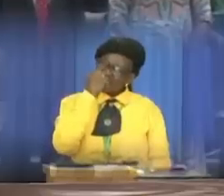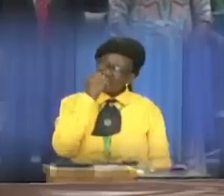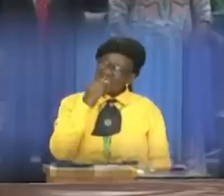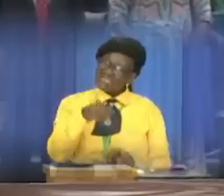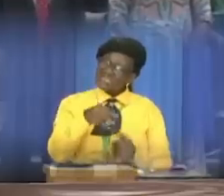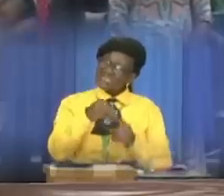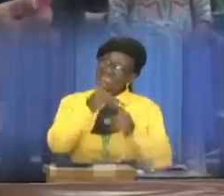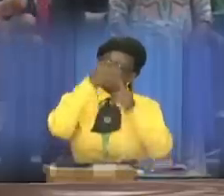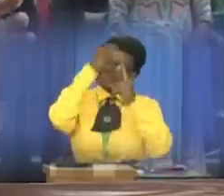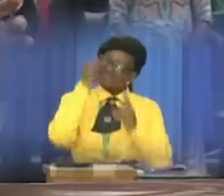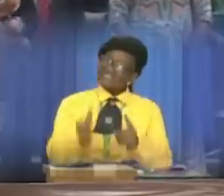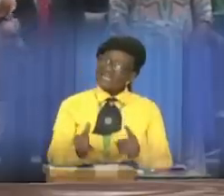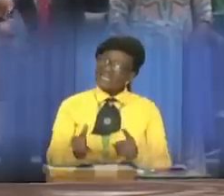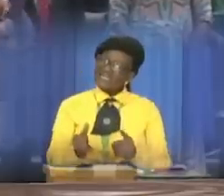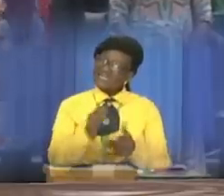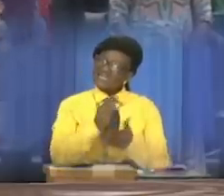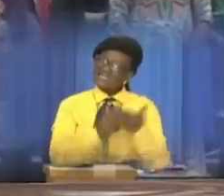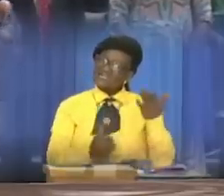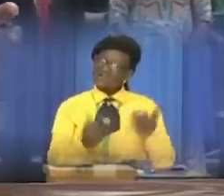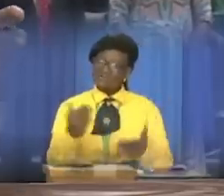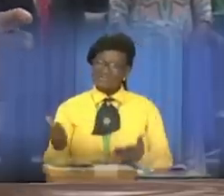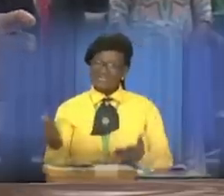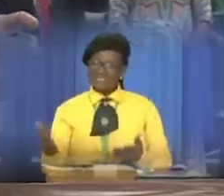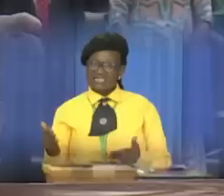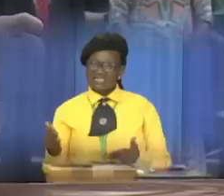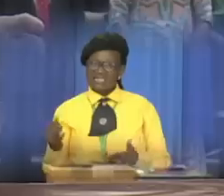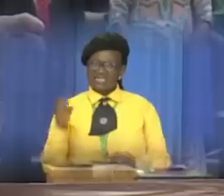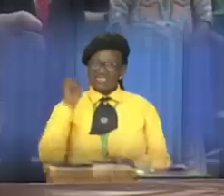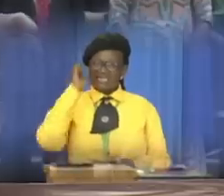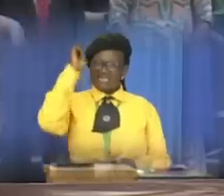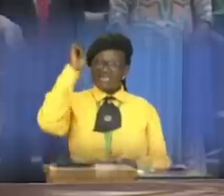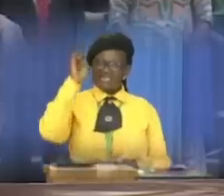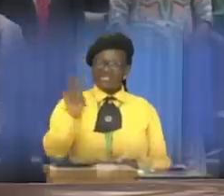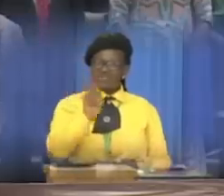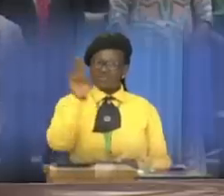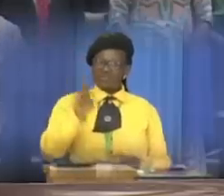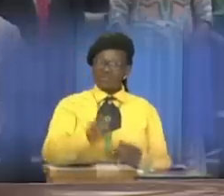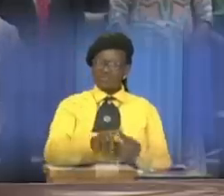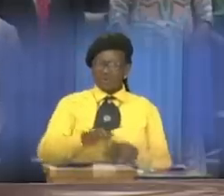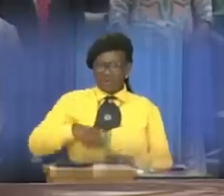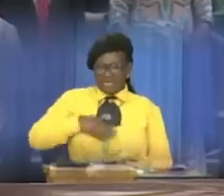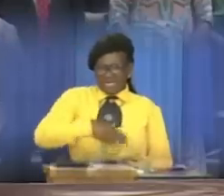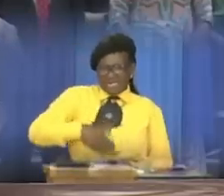particularly something he used to enjoy to eat.